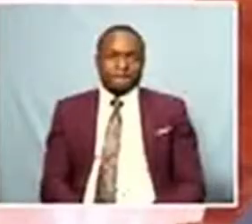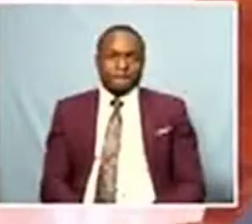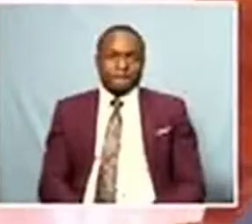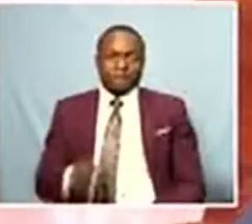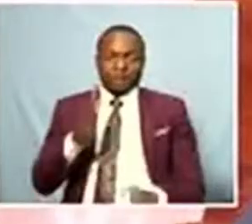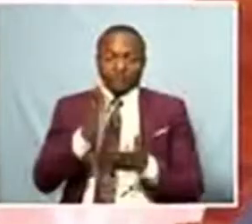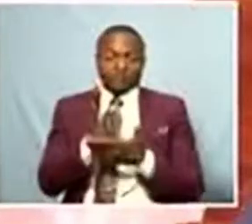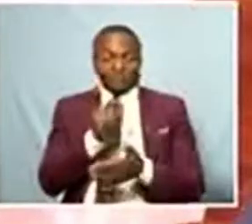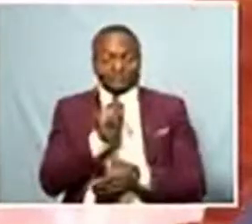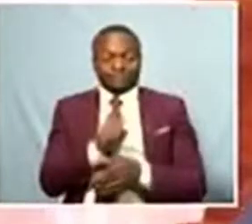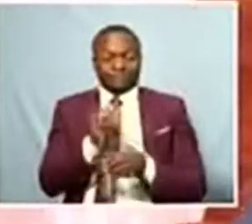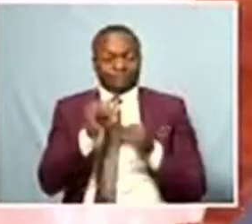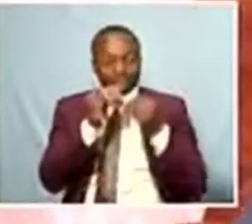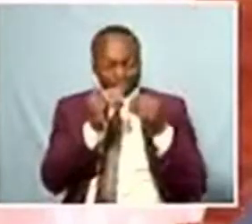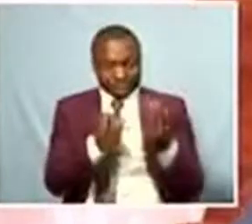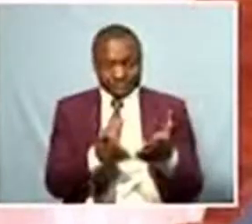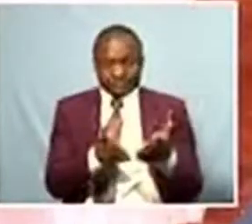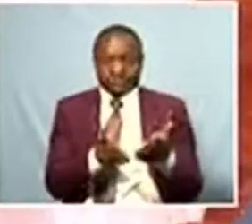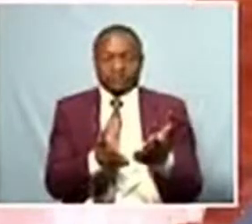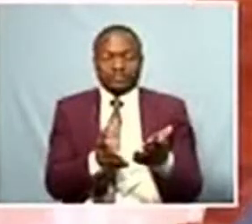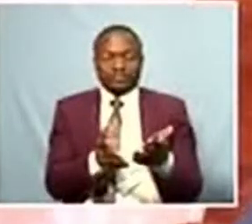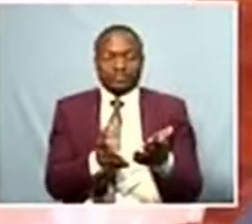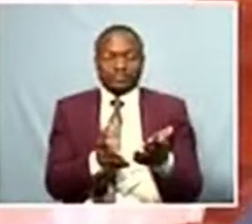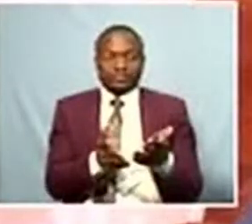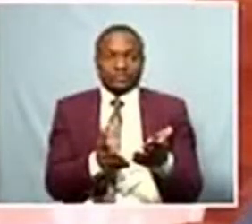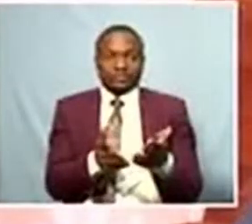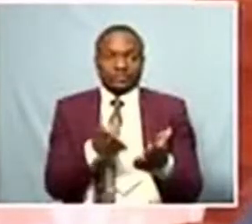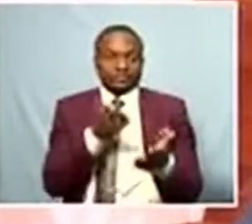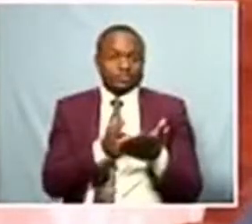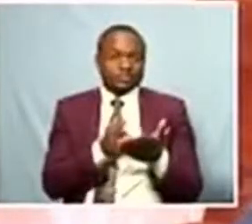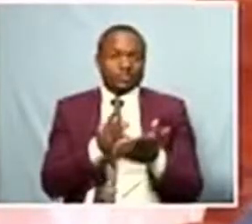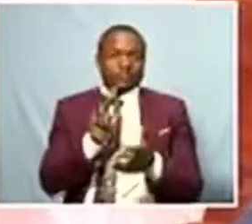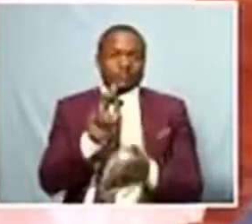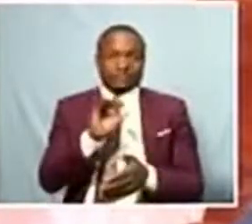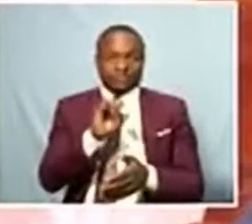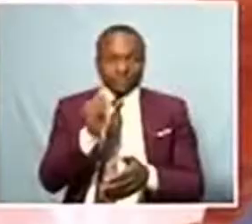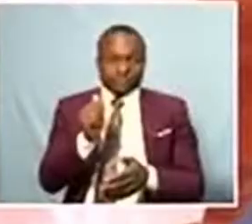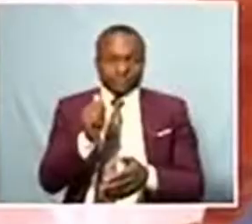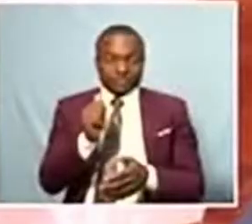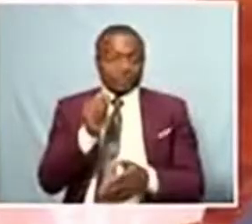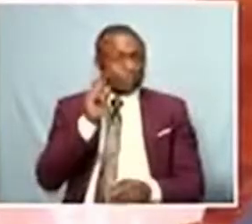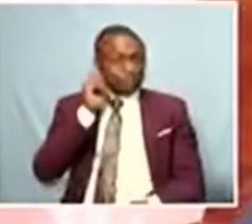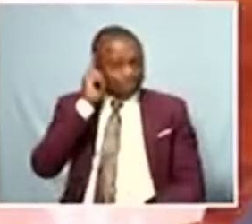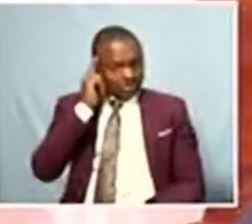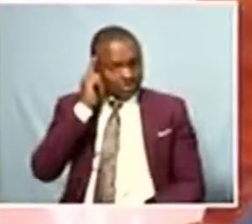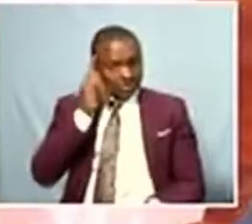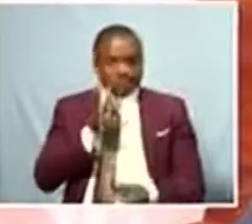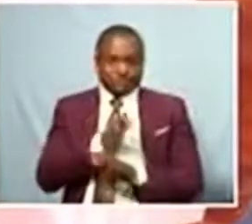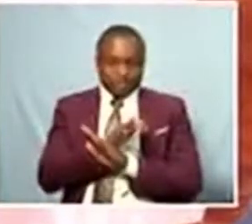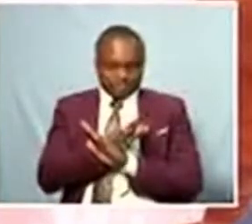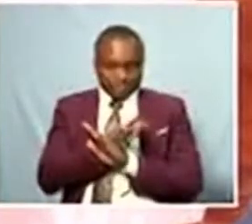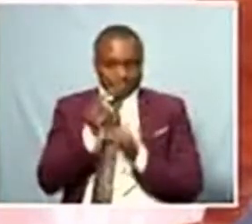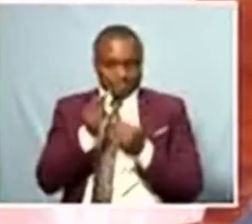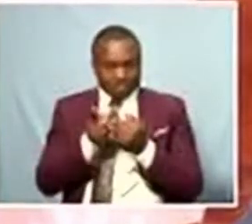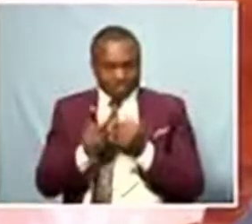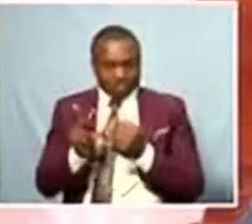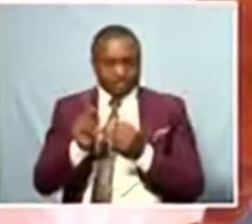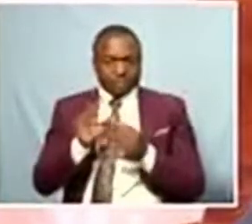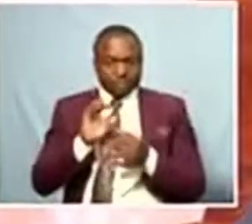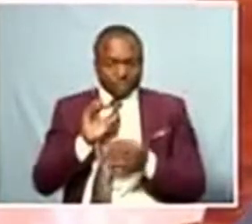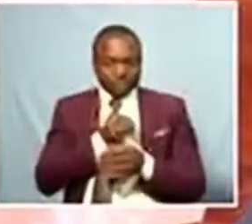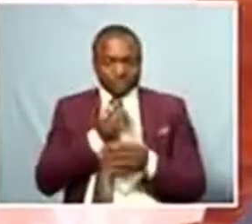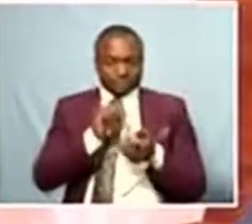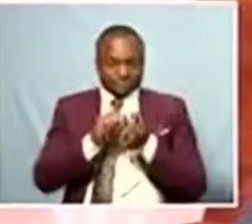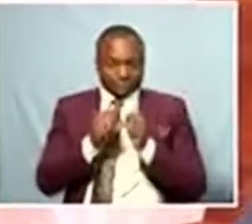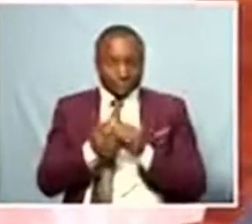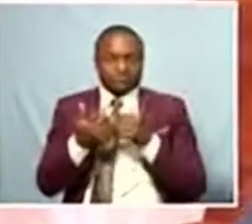curtail that they're issuing these visa restrictions. And I think also for Zambia, part of our problem is that we